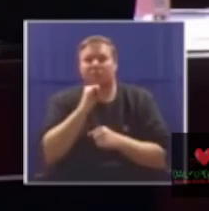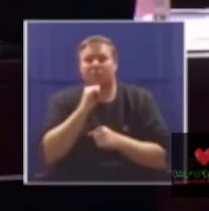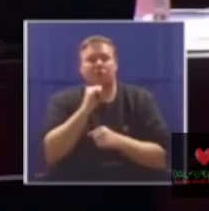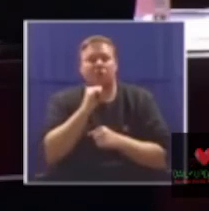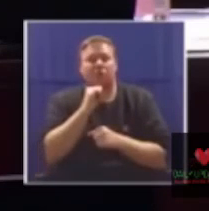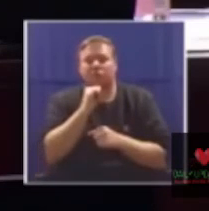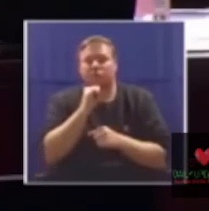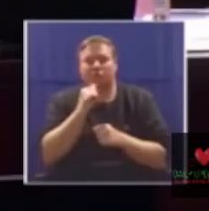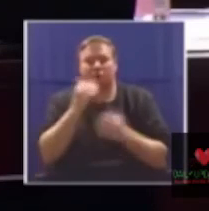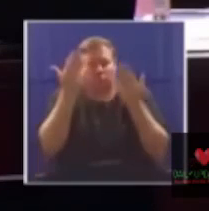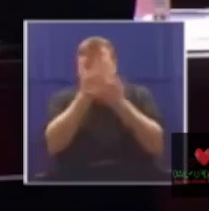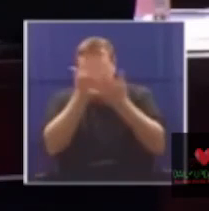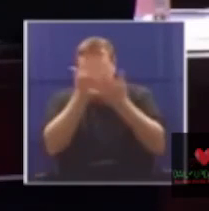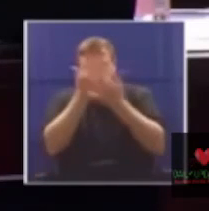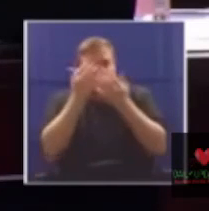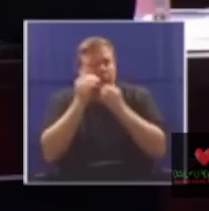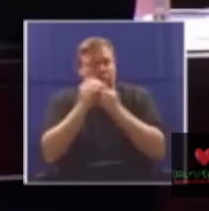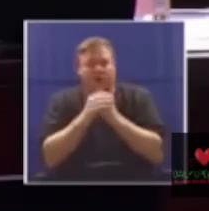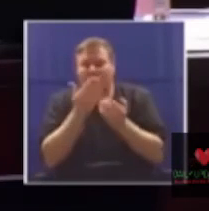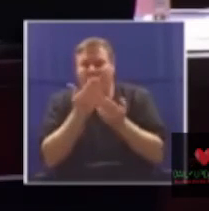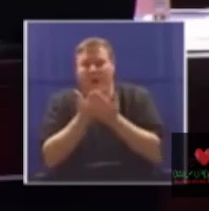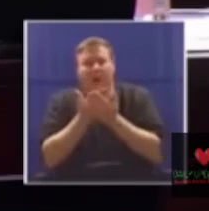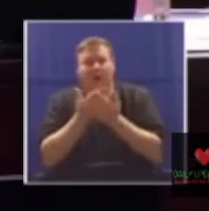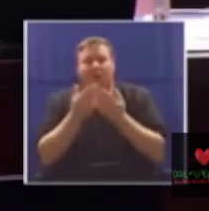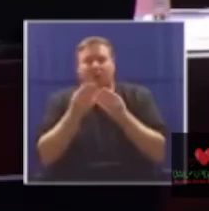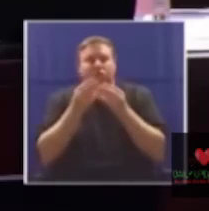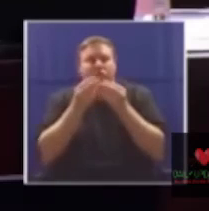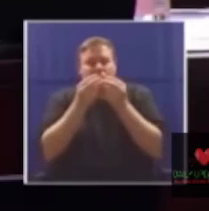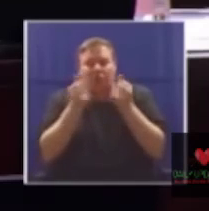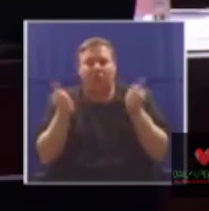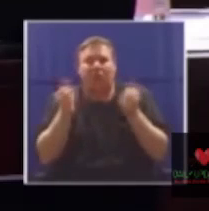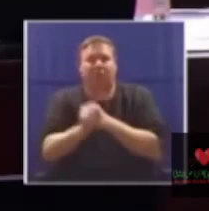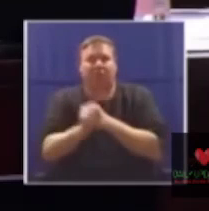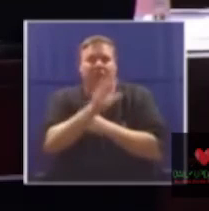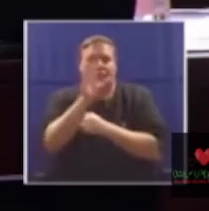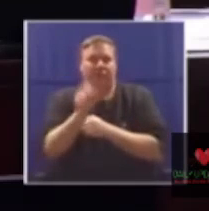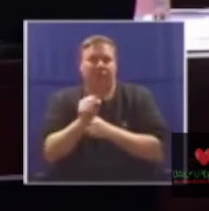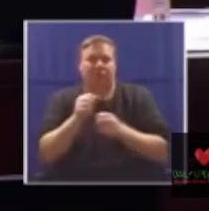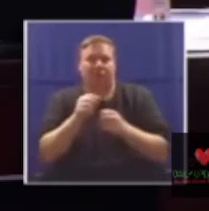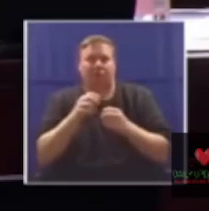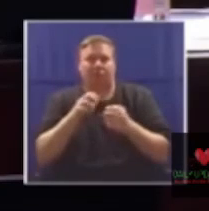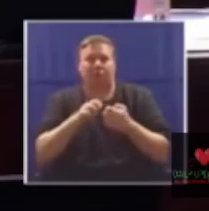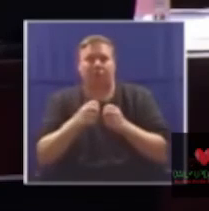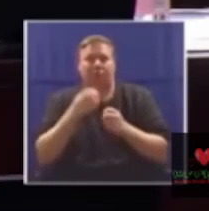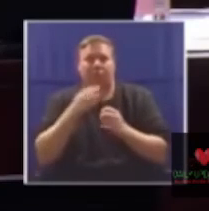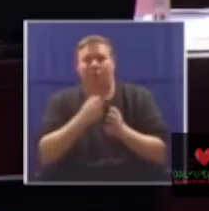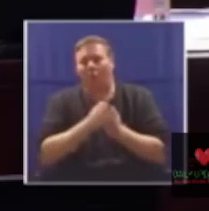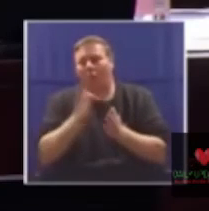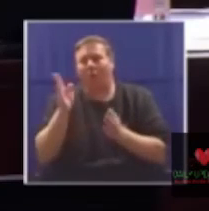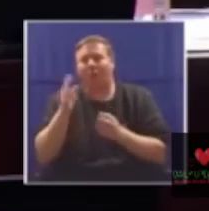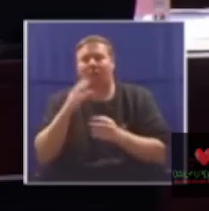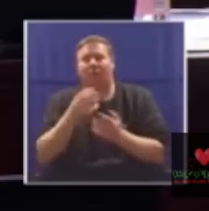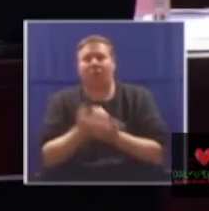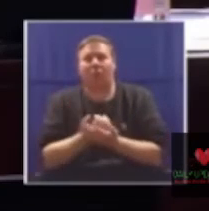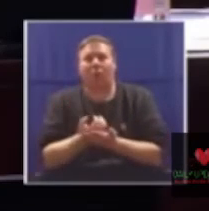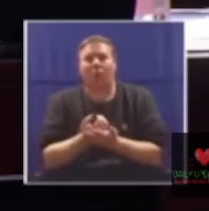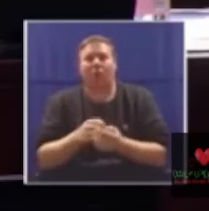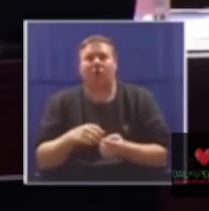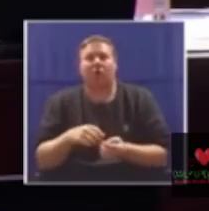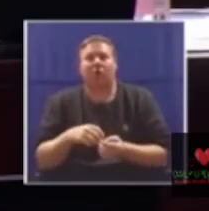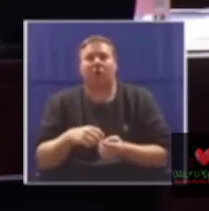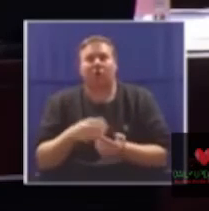whatsoever, that you can solve South Africa's problems when we are diverting from coal. Coal is the